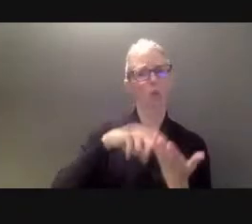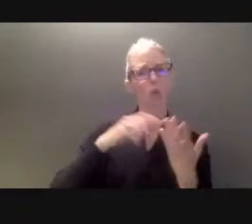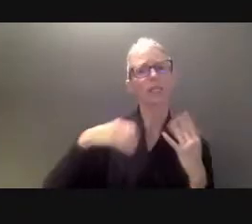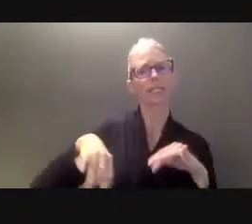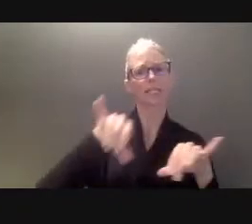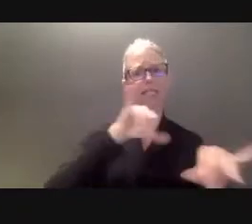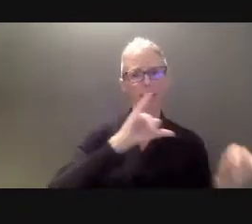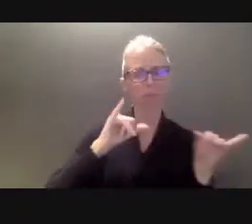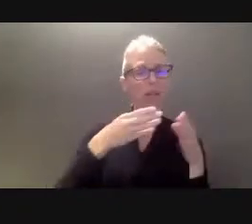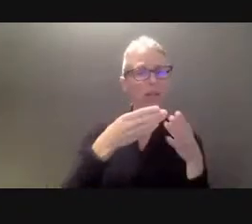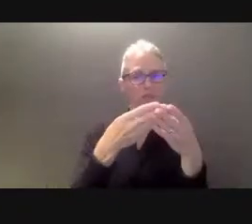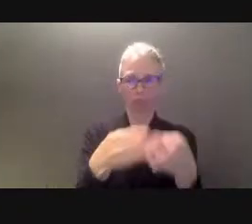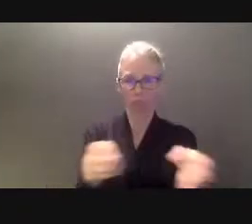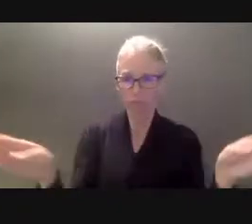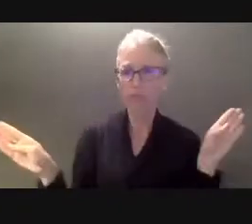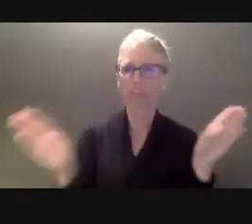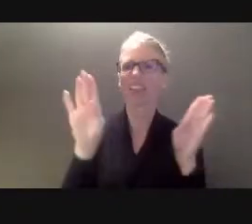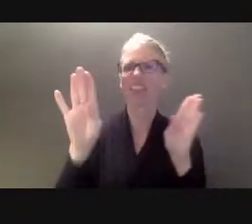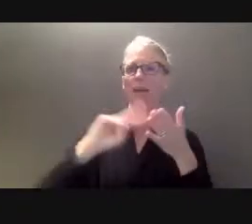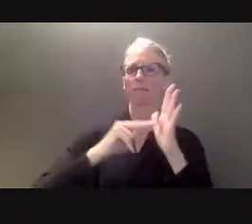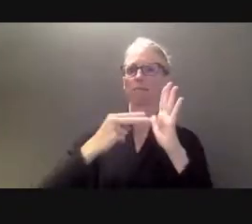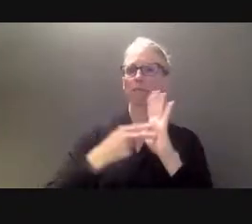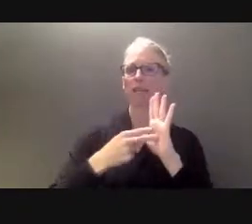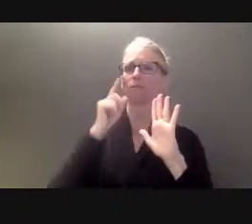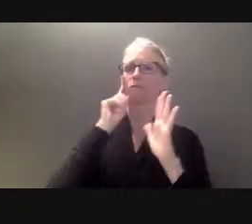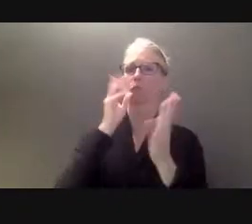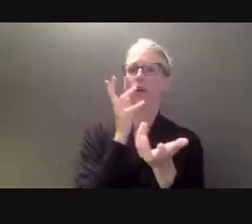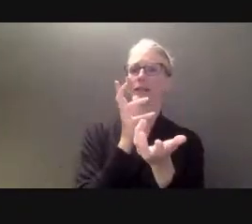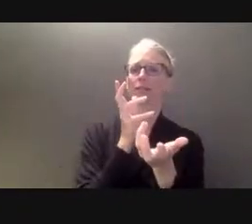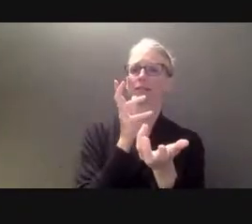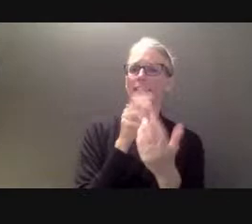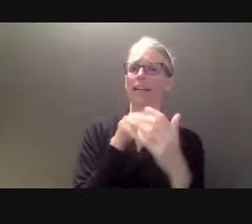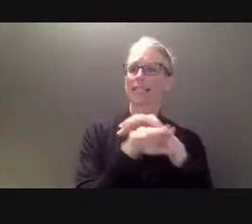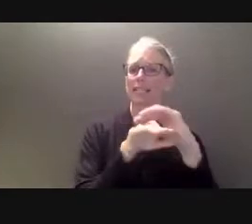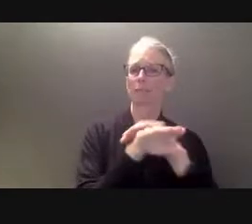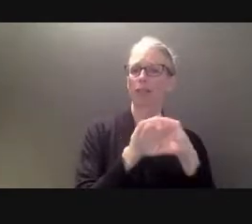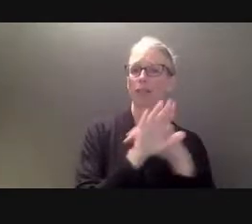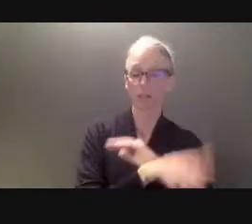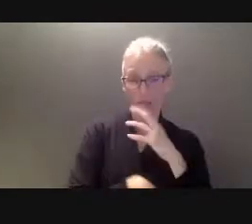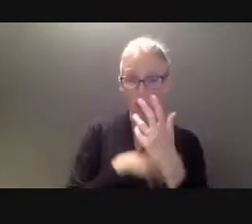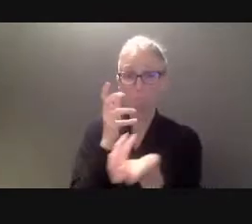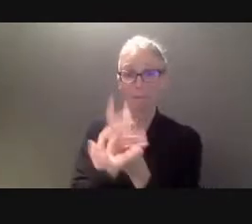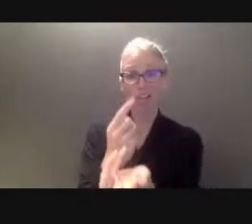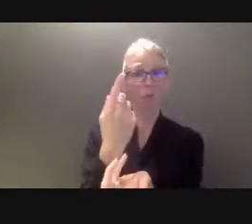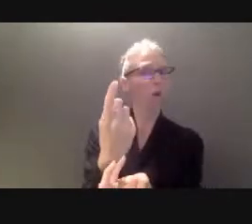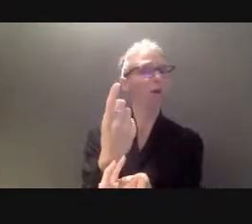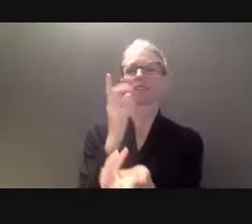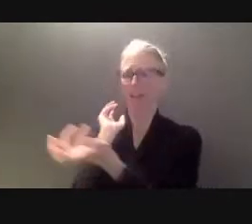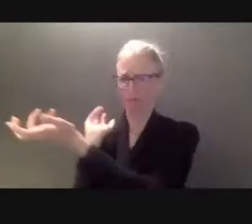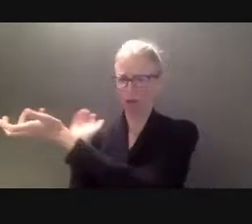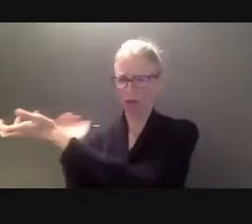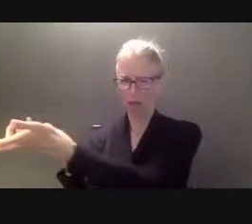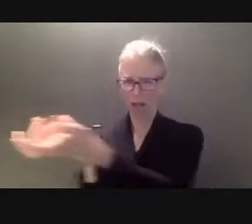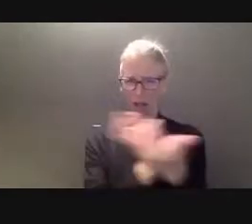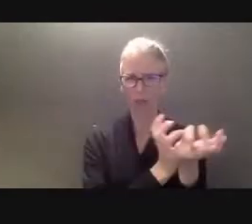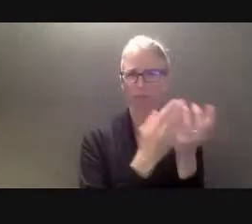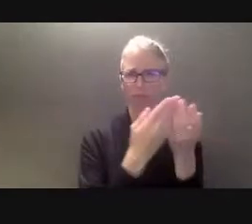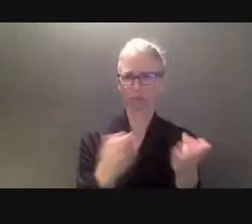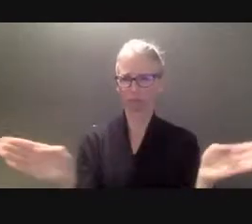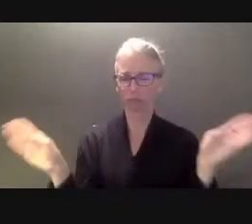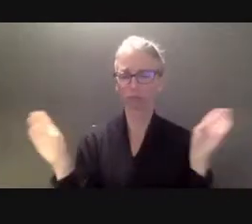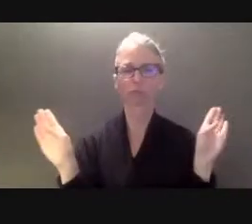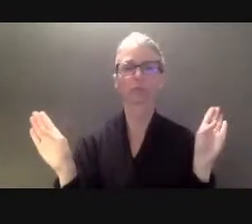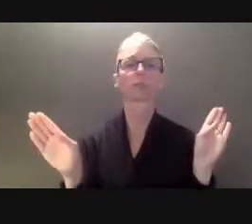that accessibility is not a one-size-fits-all term. Next, as we were going through our review, we realized that we might